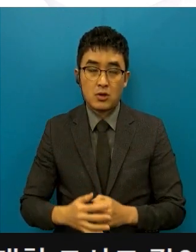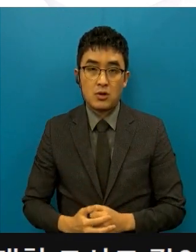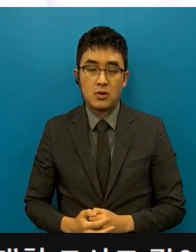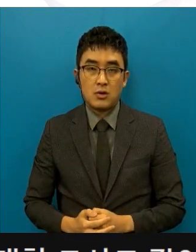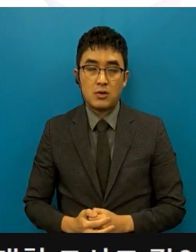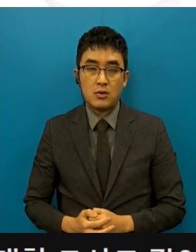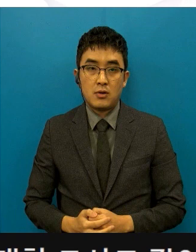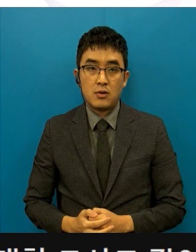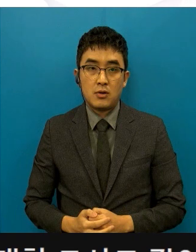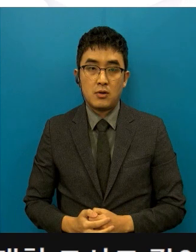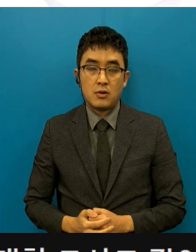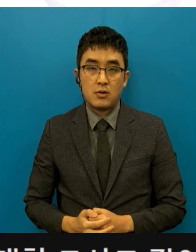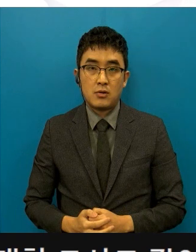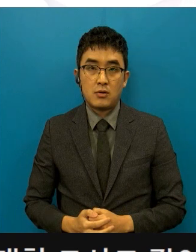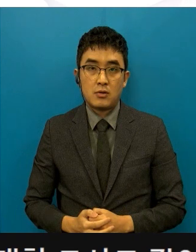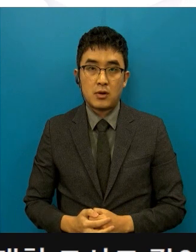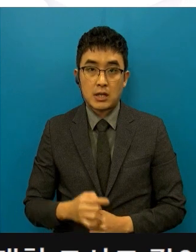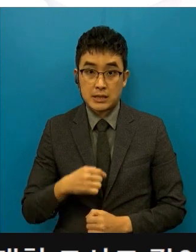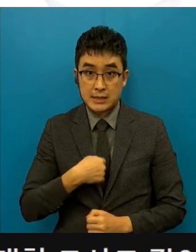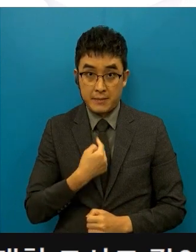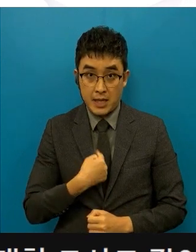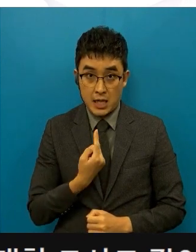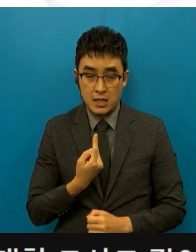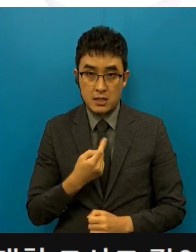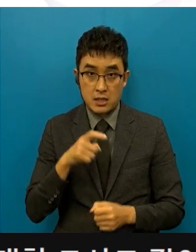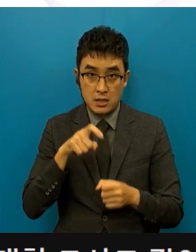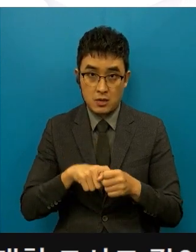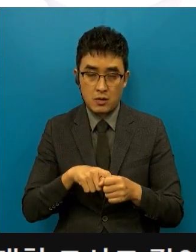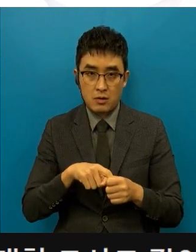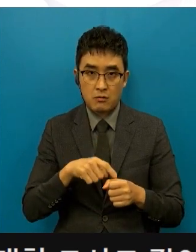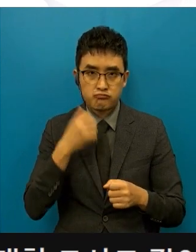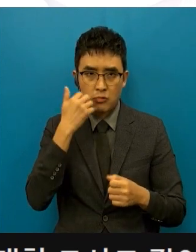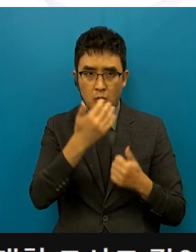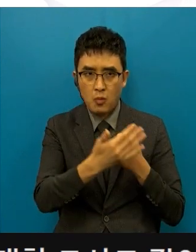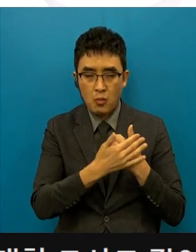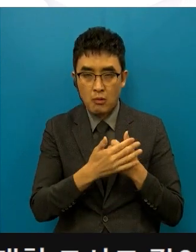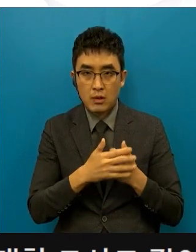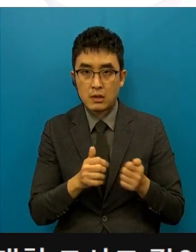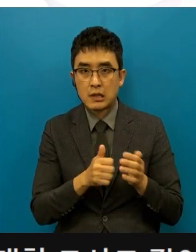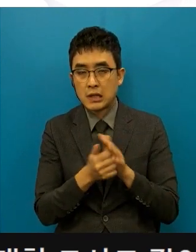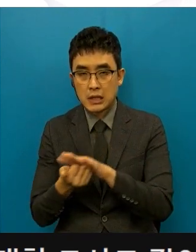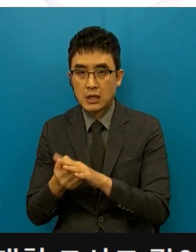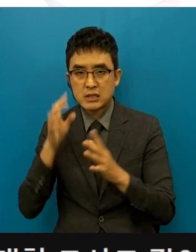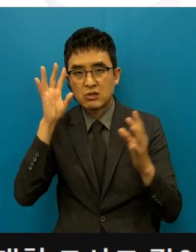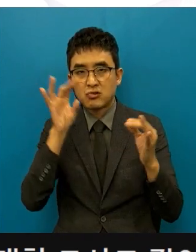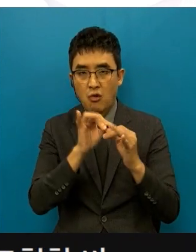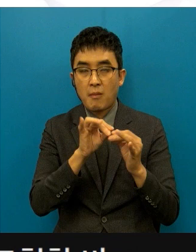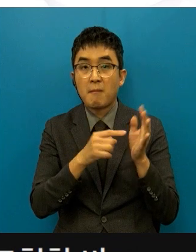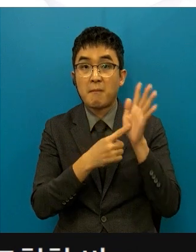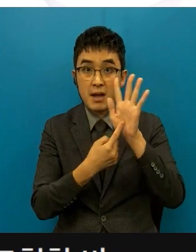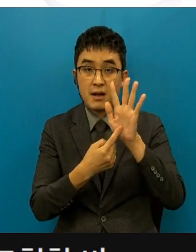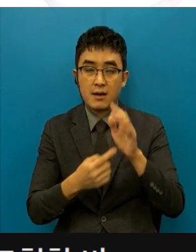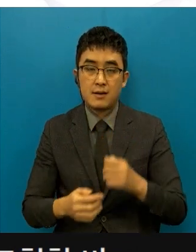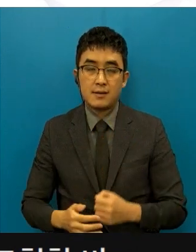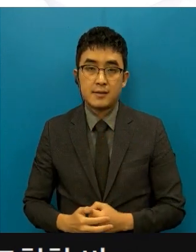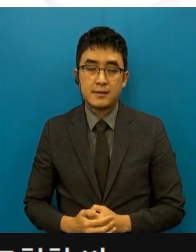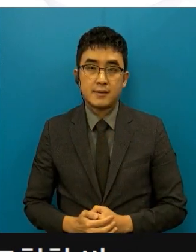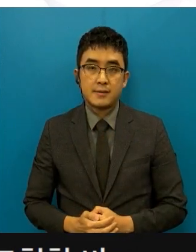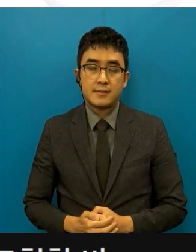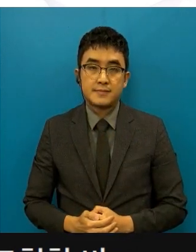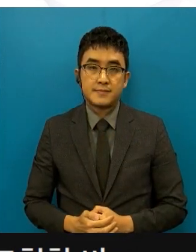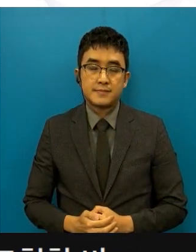voluntary assisted dying at the end of life, I think.